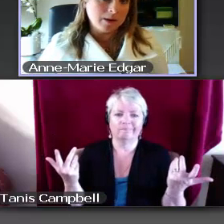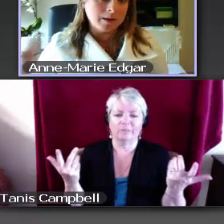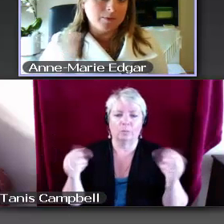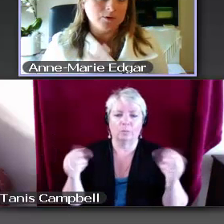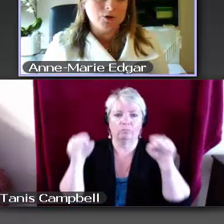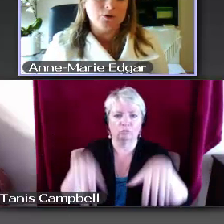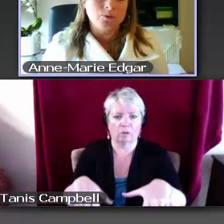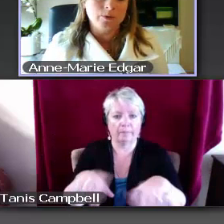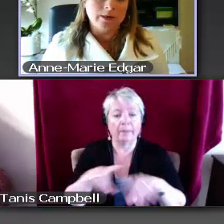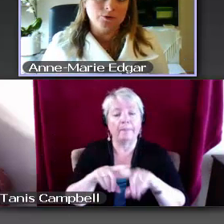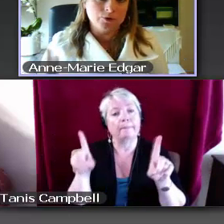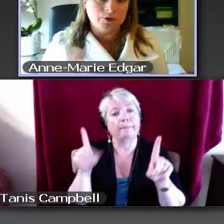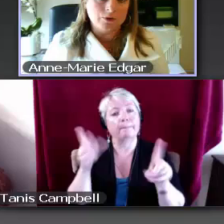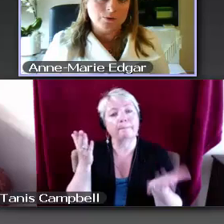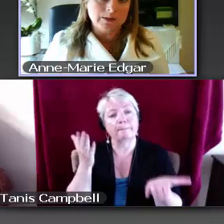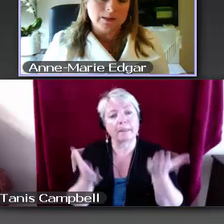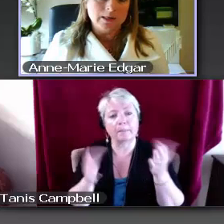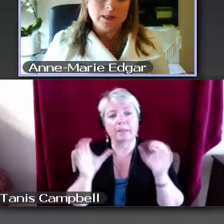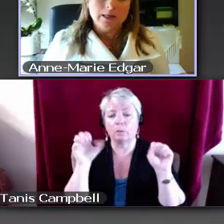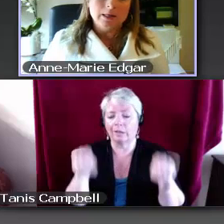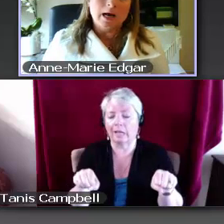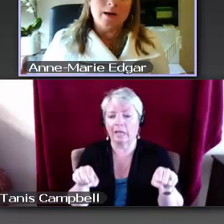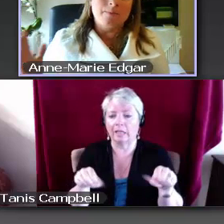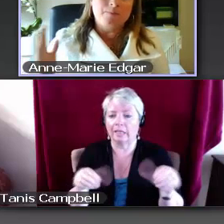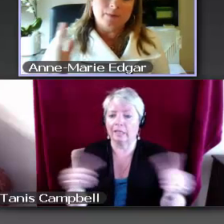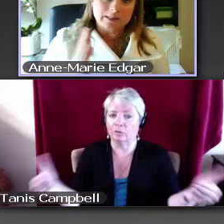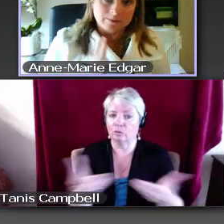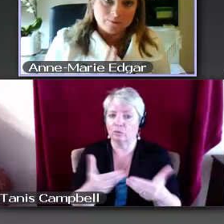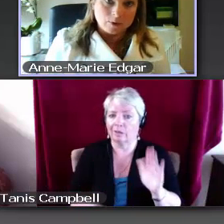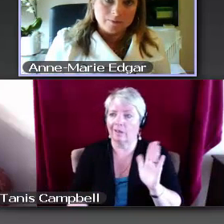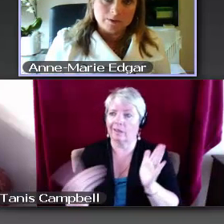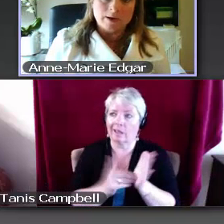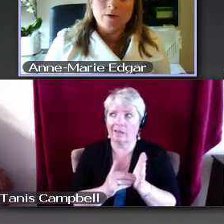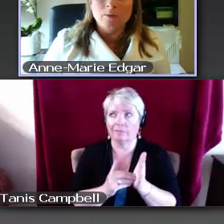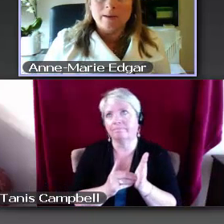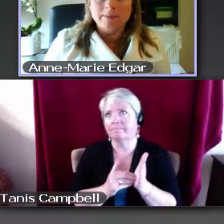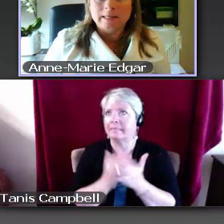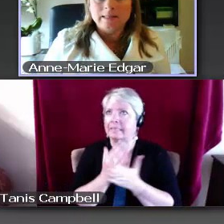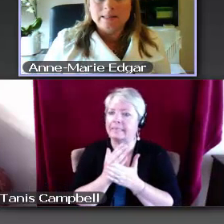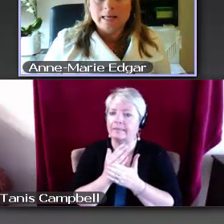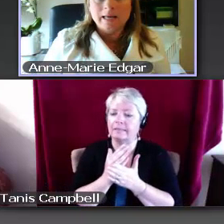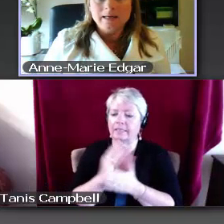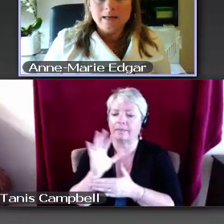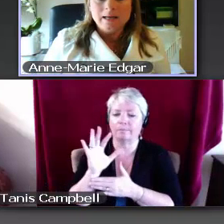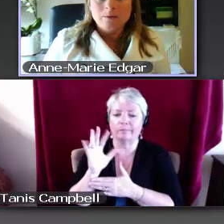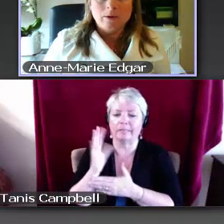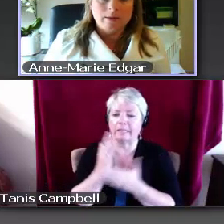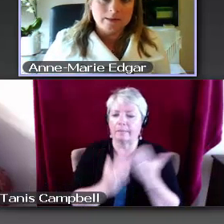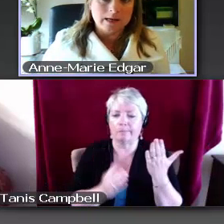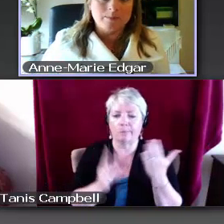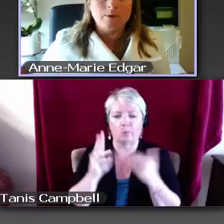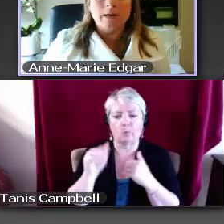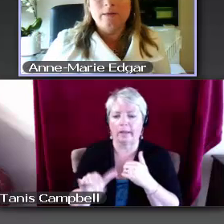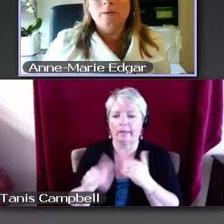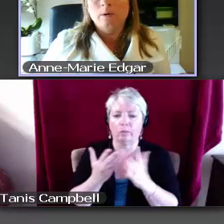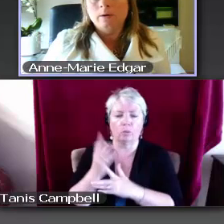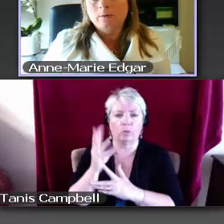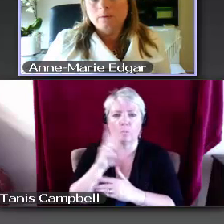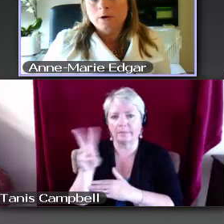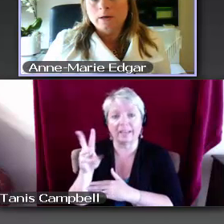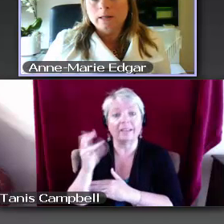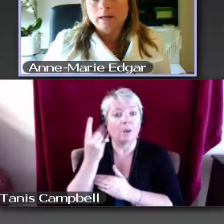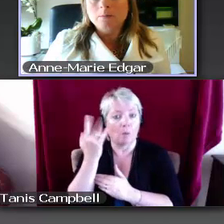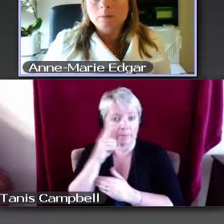But we may be able to reintroduce some forums right on the websites again with this upgrade that